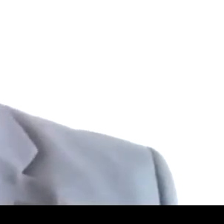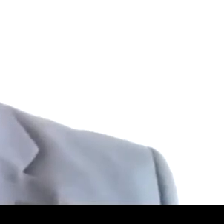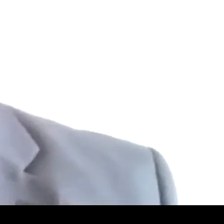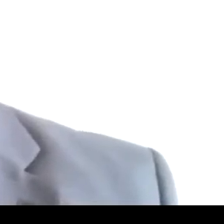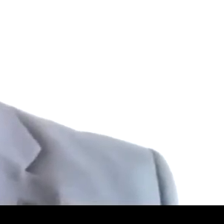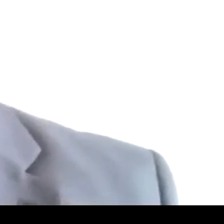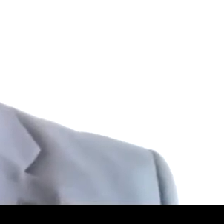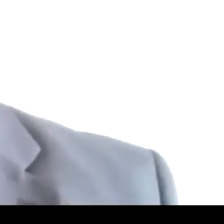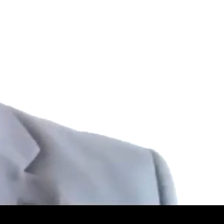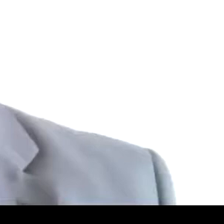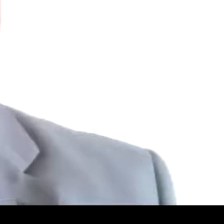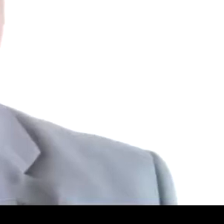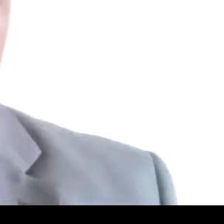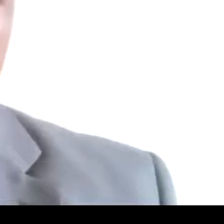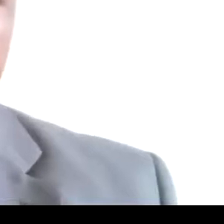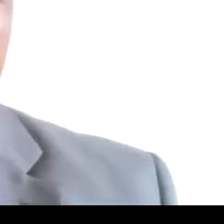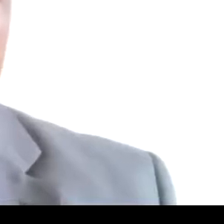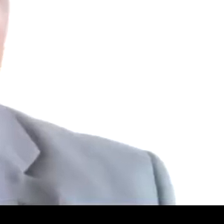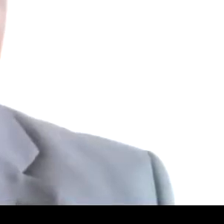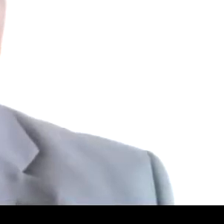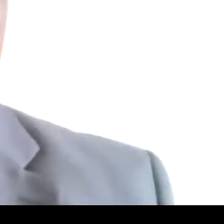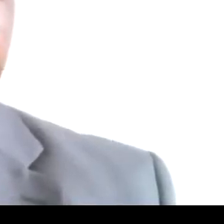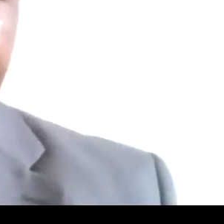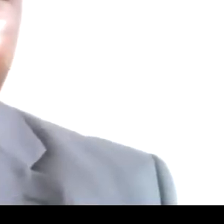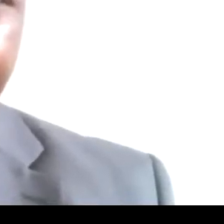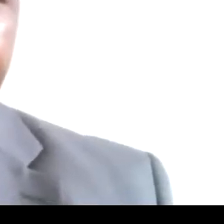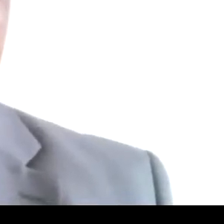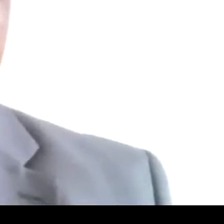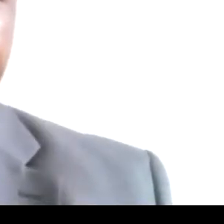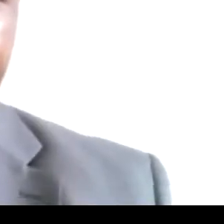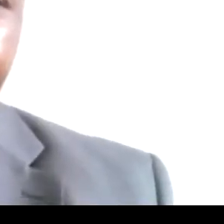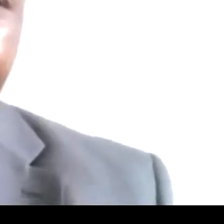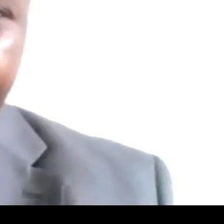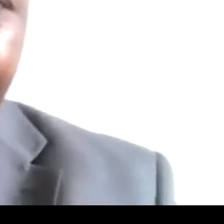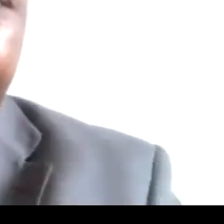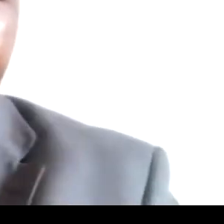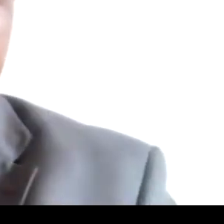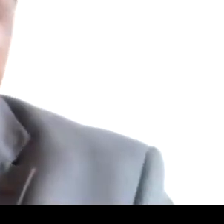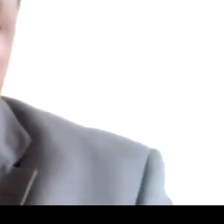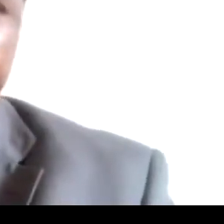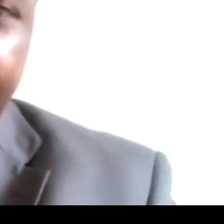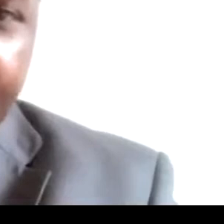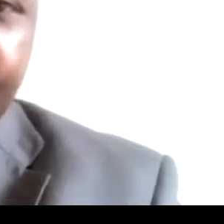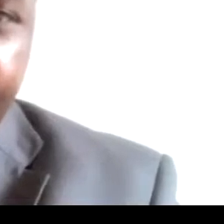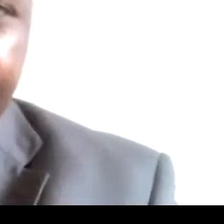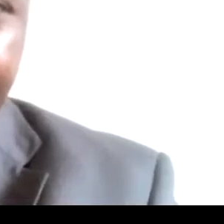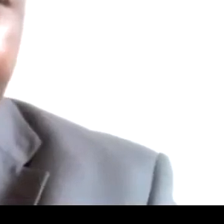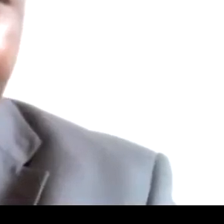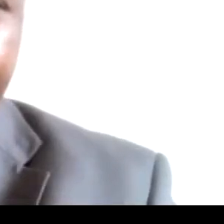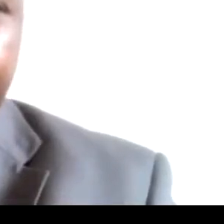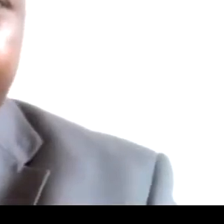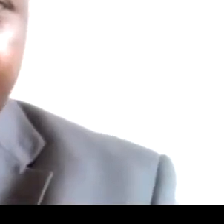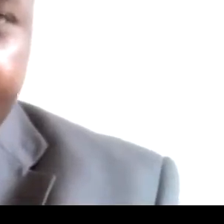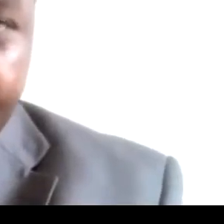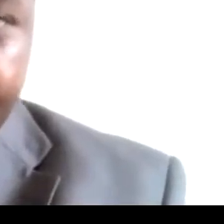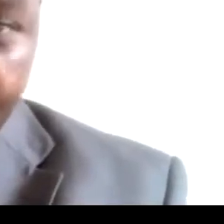any meetings, informational meetings, make sure that we are really making it very clear that the people understand that individuals with